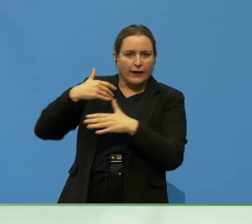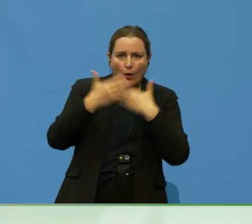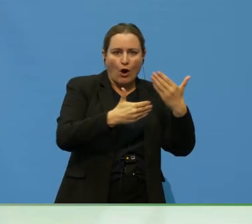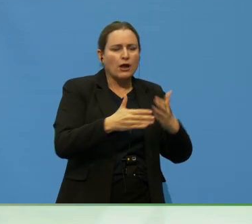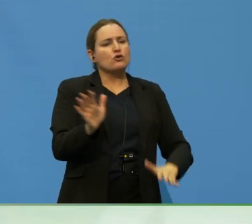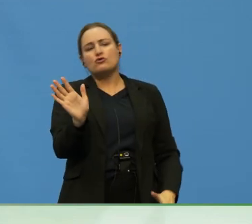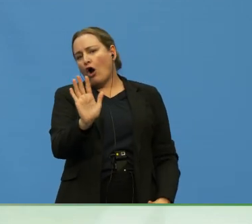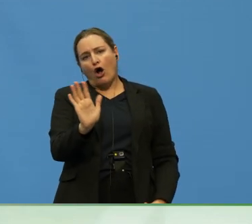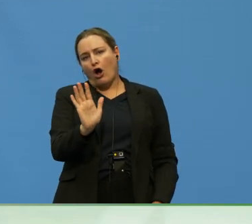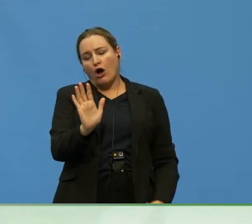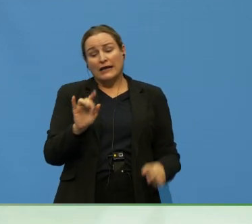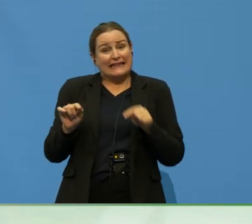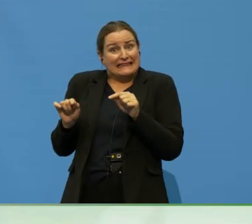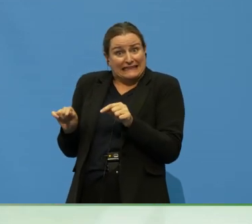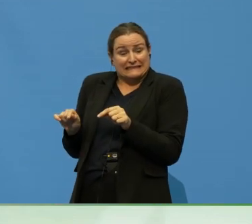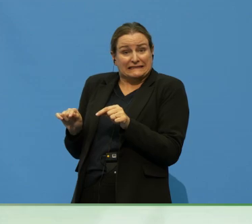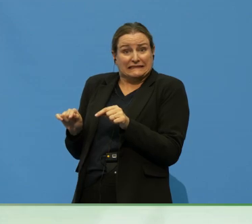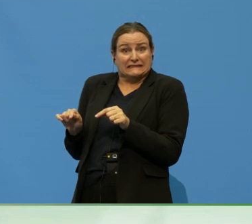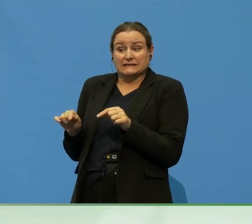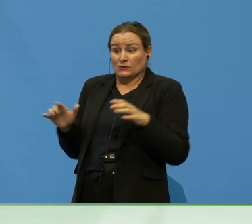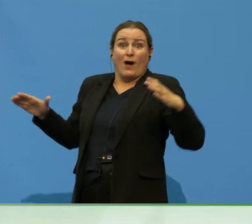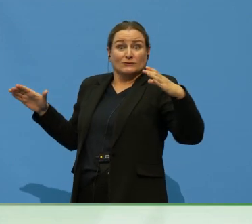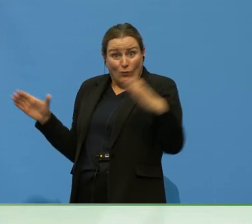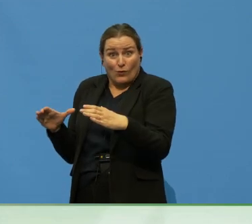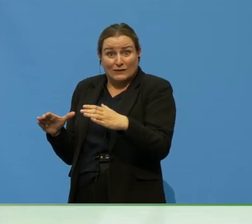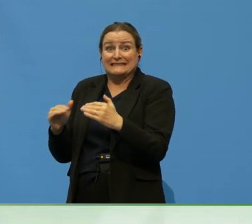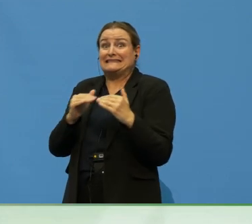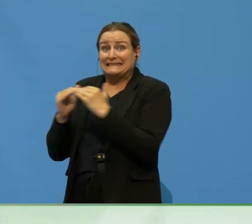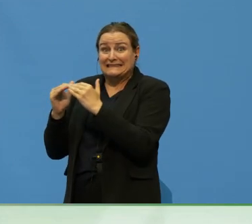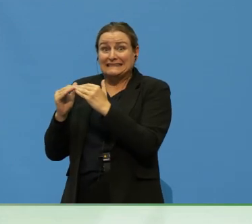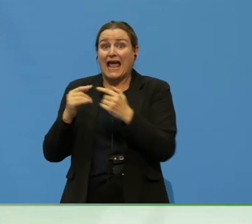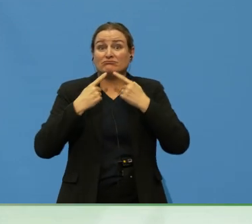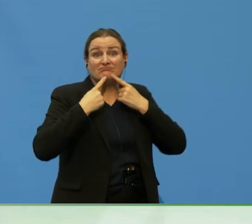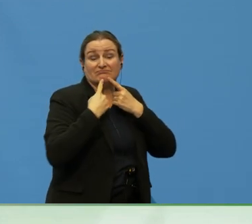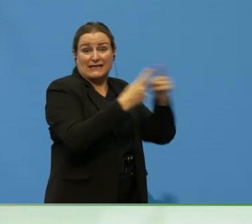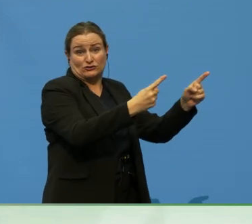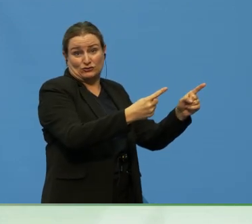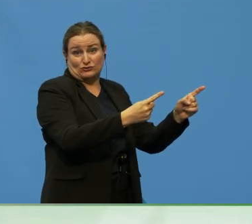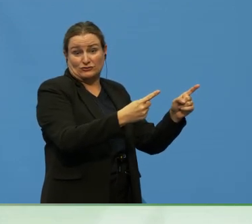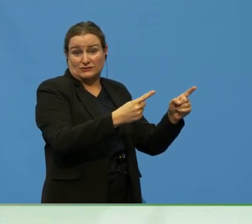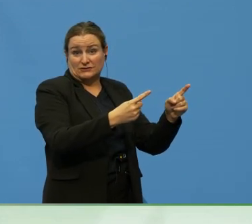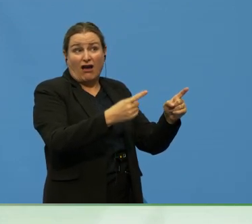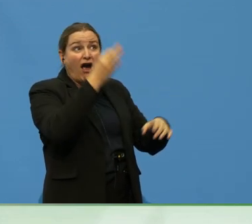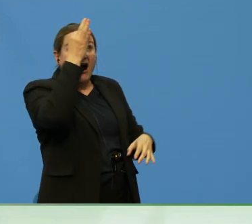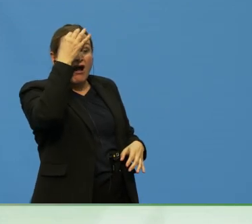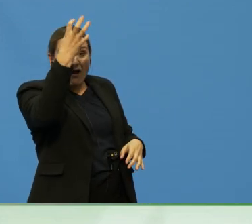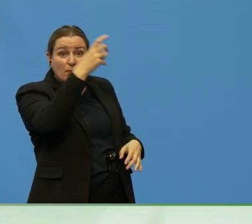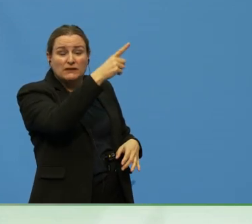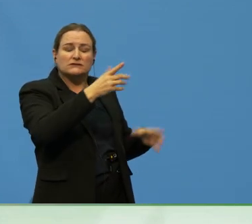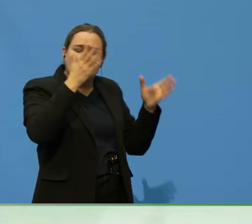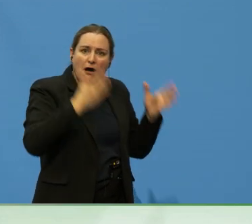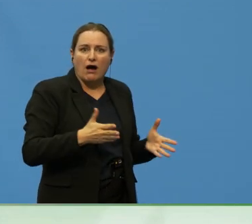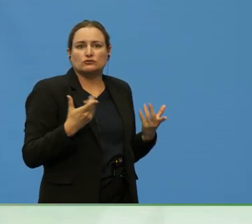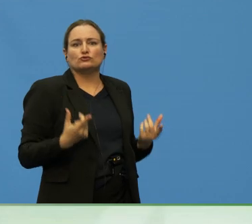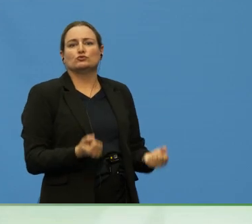unapologetic, very coordinated effort to put this as the thing that government needed to do, and it was